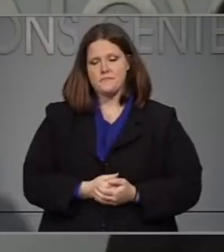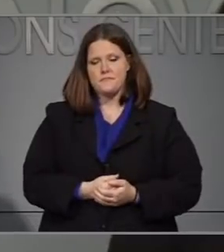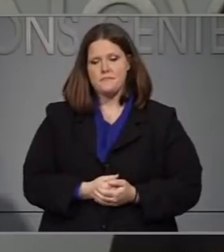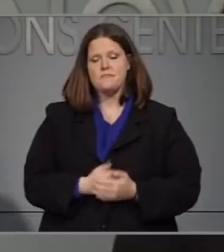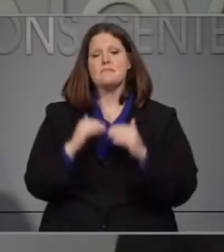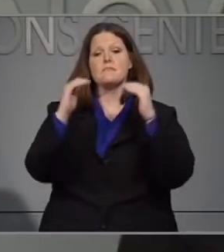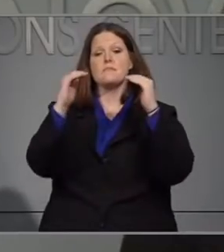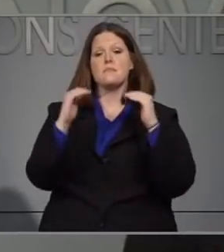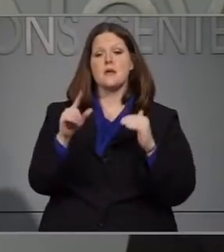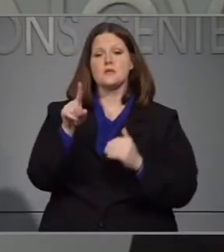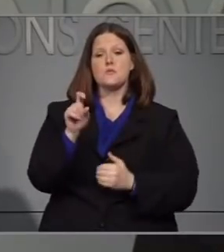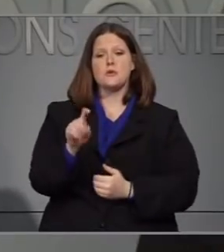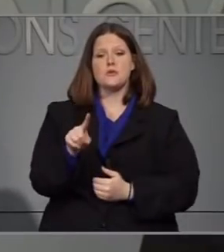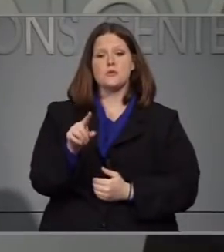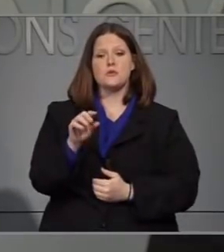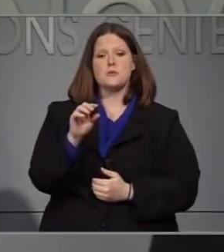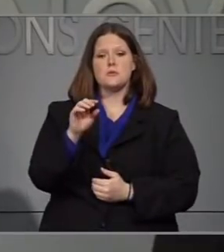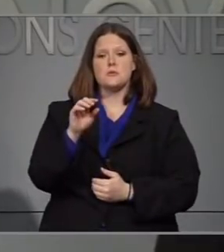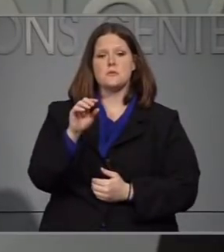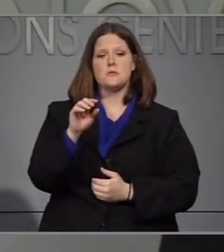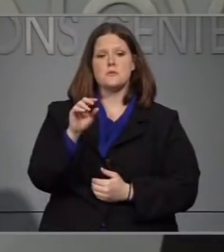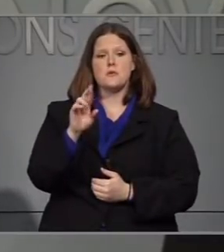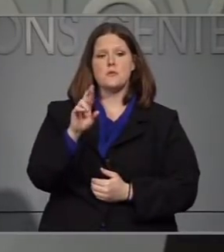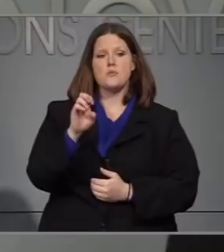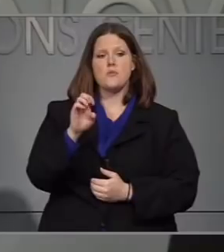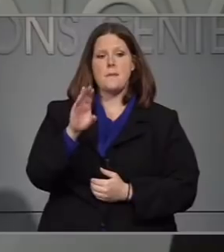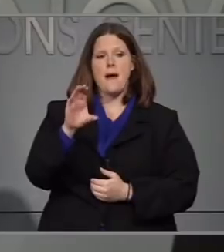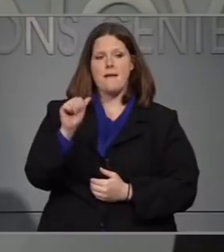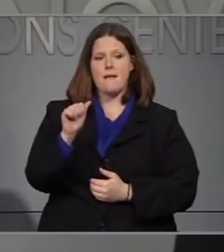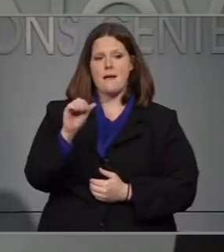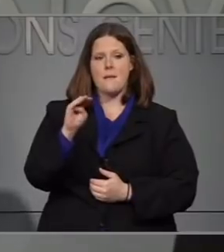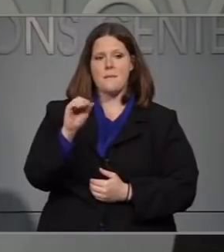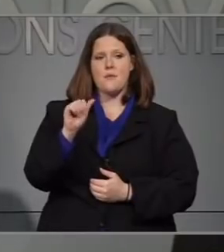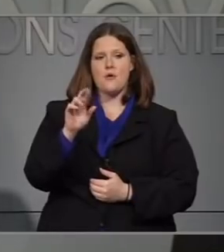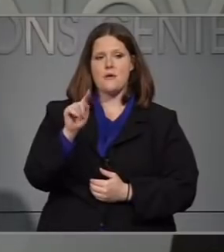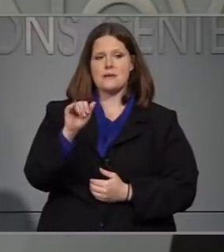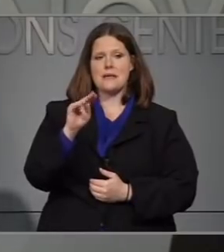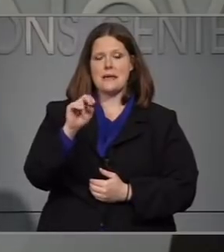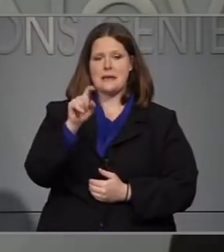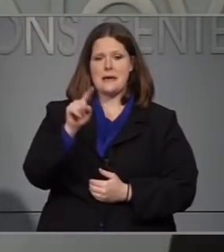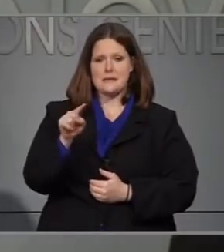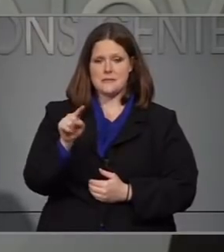Our next question is from Rebecca Martinez, North Carolina Public Radio.